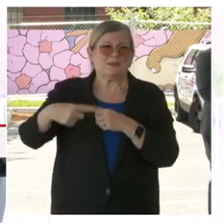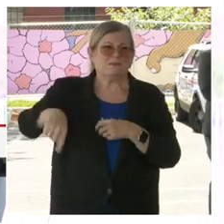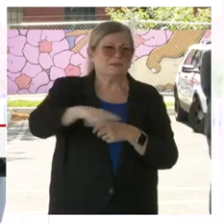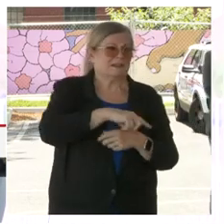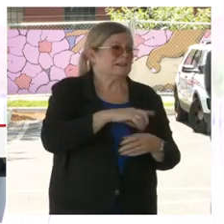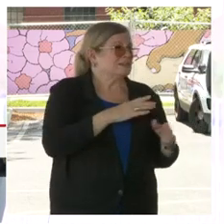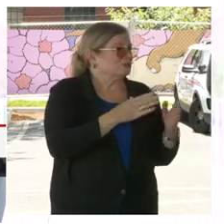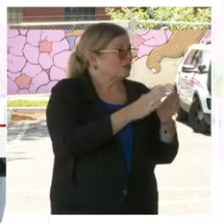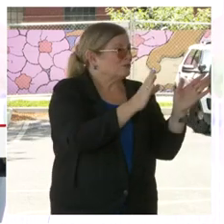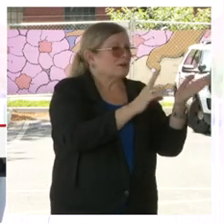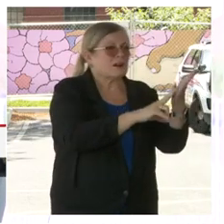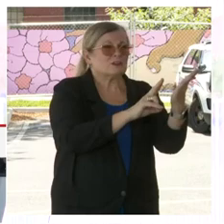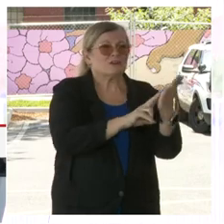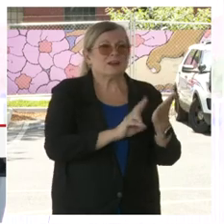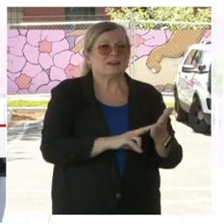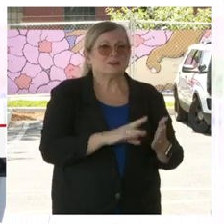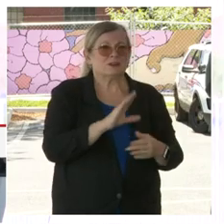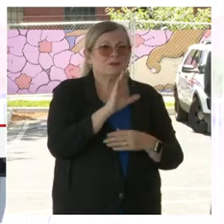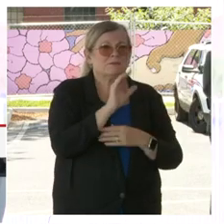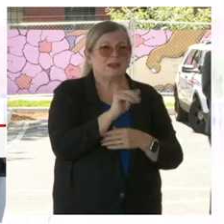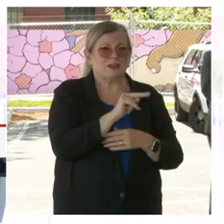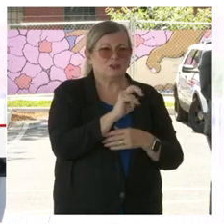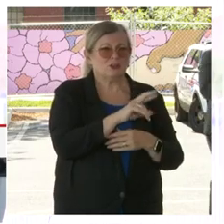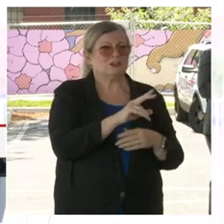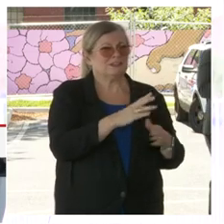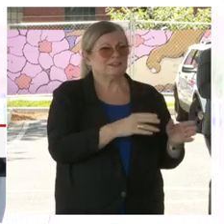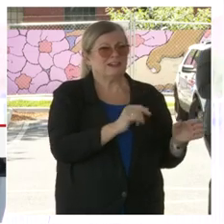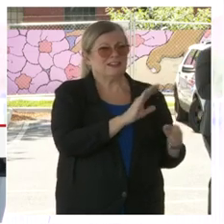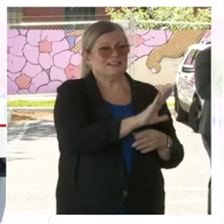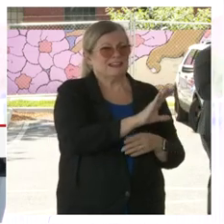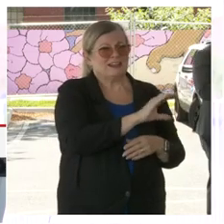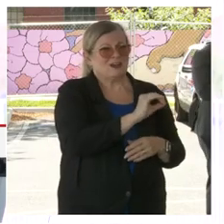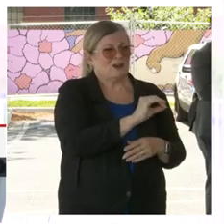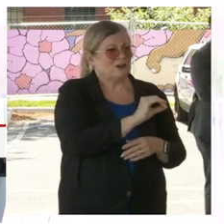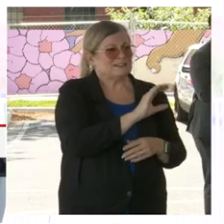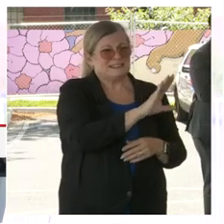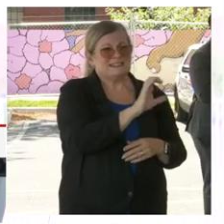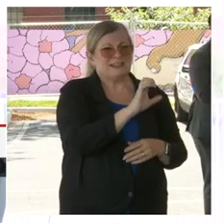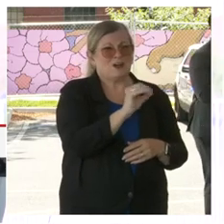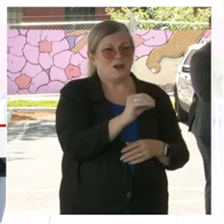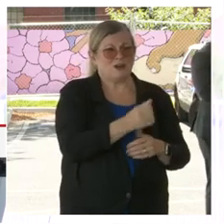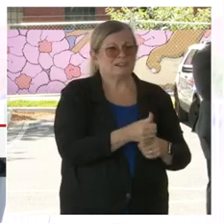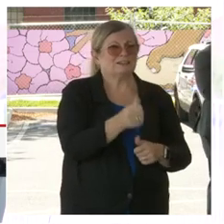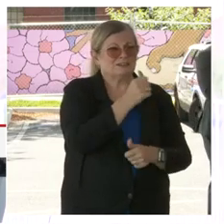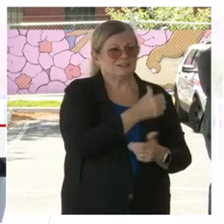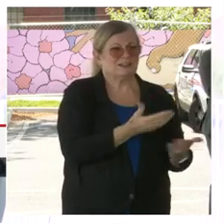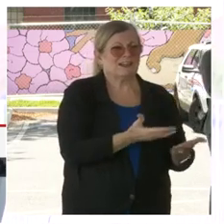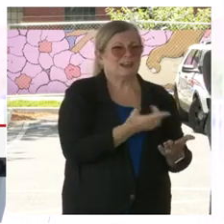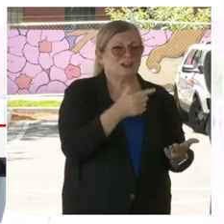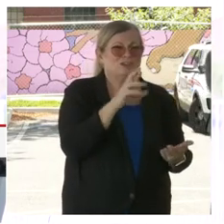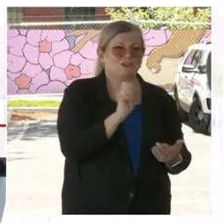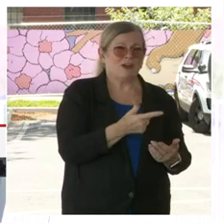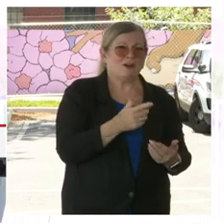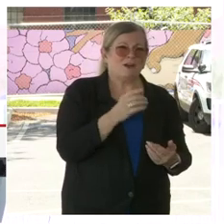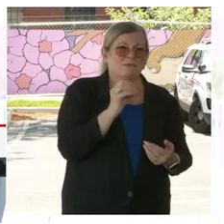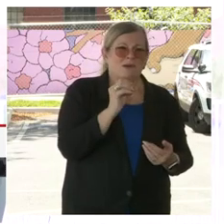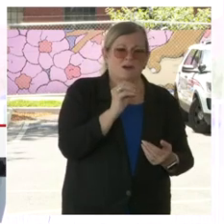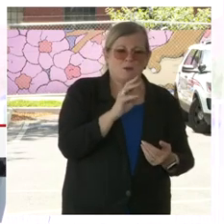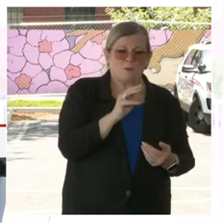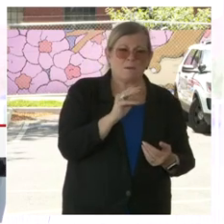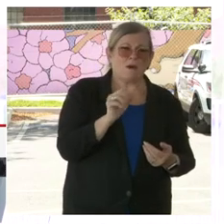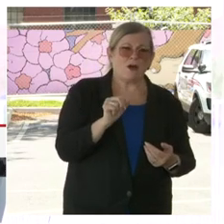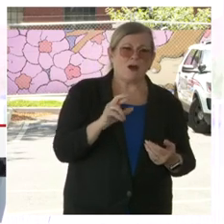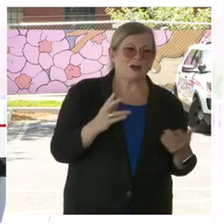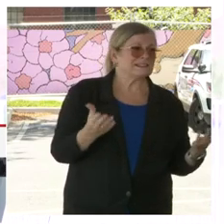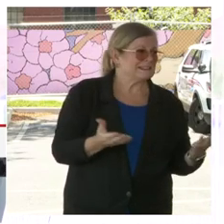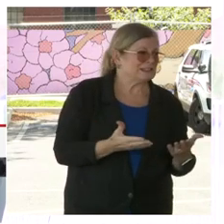only Banneker Communities. Their CEO and great friend, Omar Kareem is here today, as well as